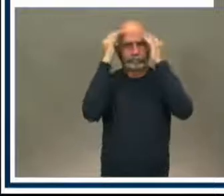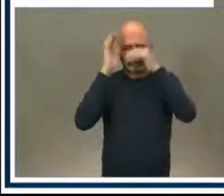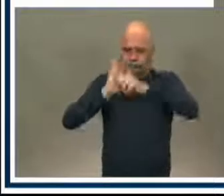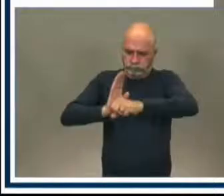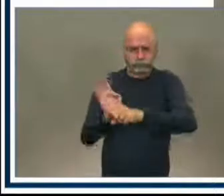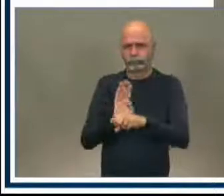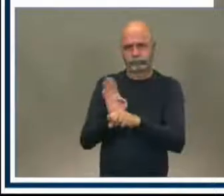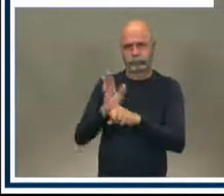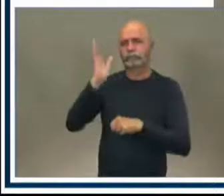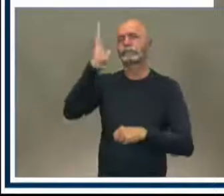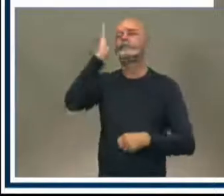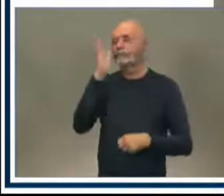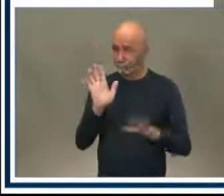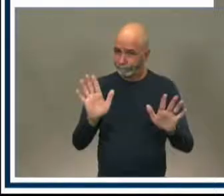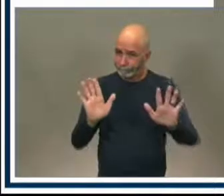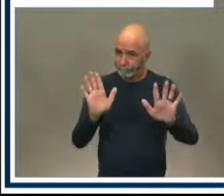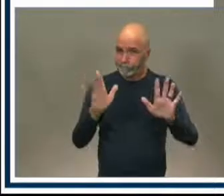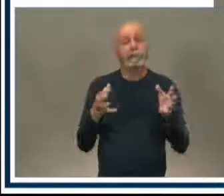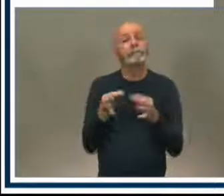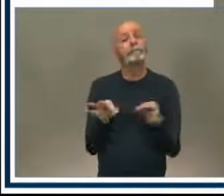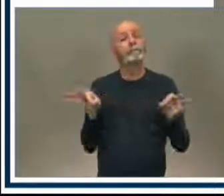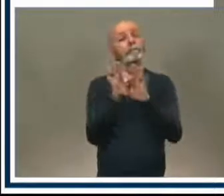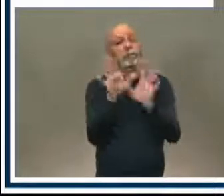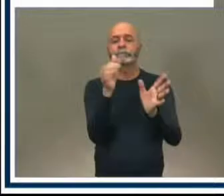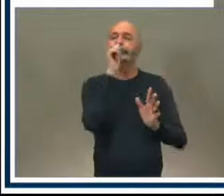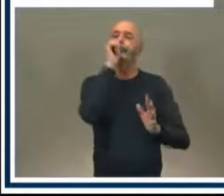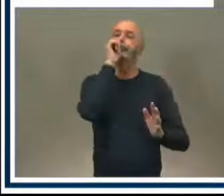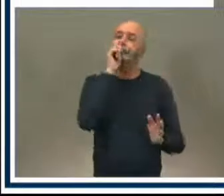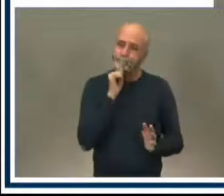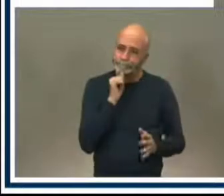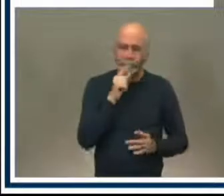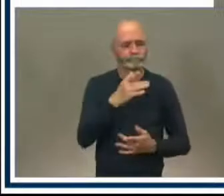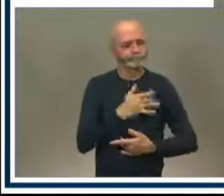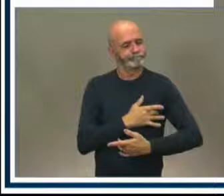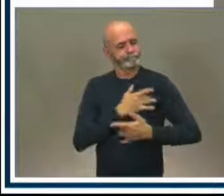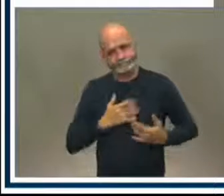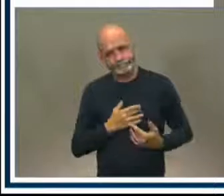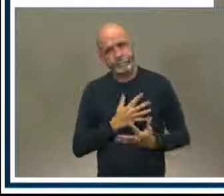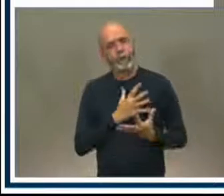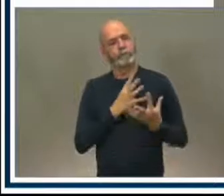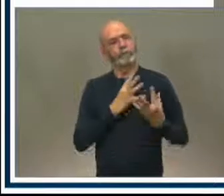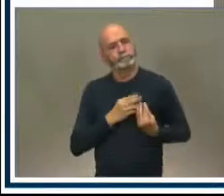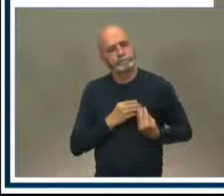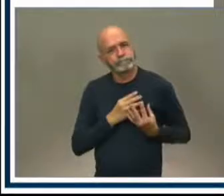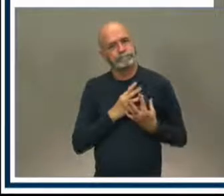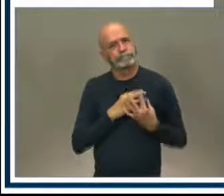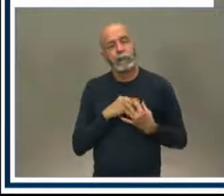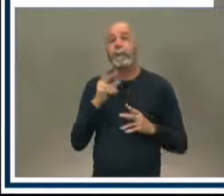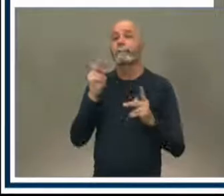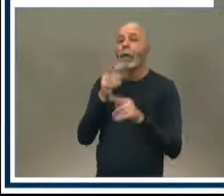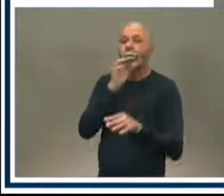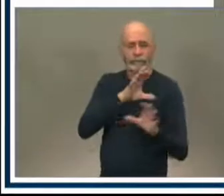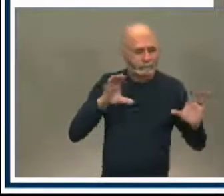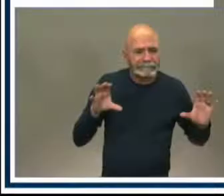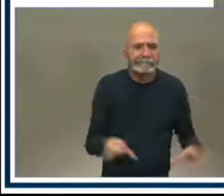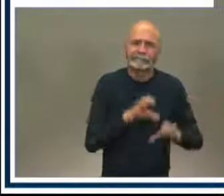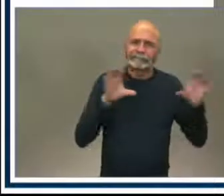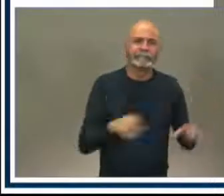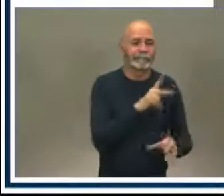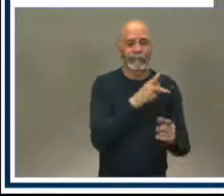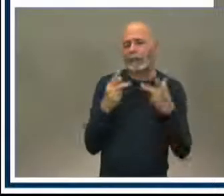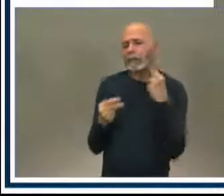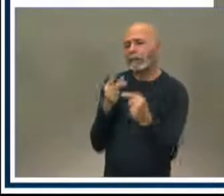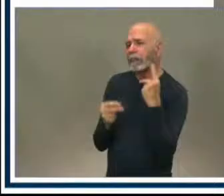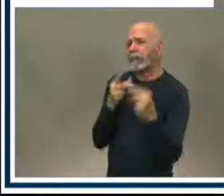to be patient and to be kind to immunizers as they work as quickly as possible to vaccinate all Nova Scotians, whether